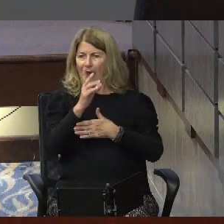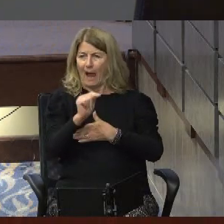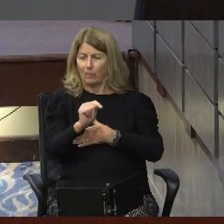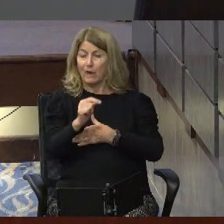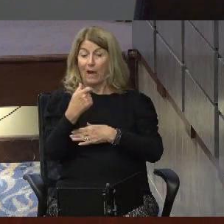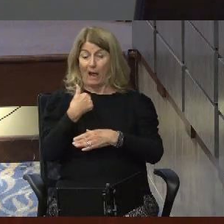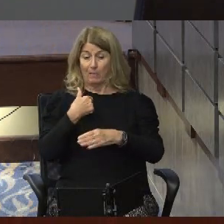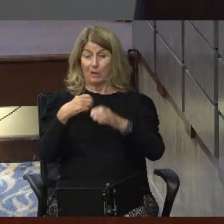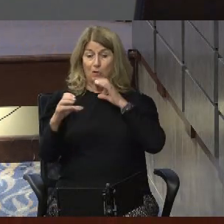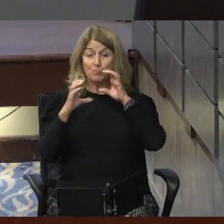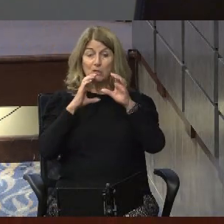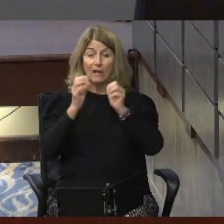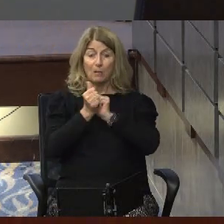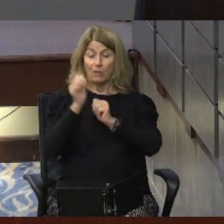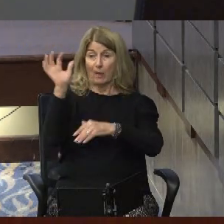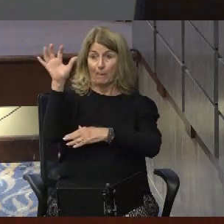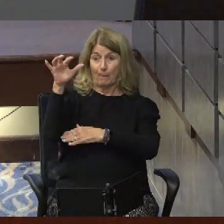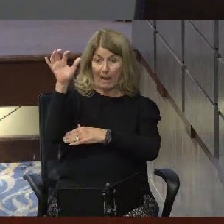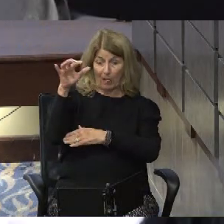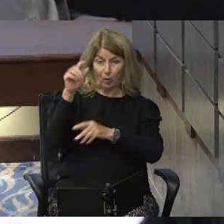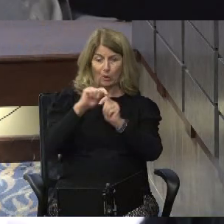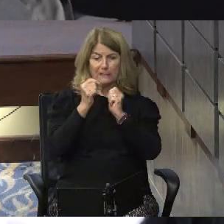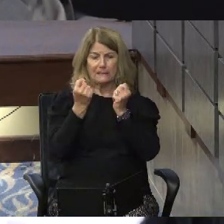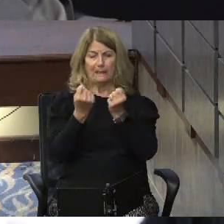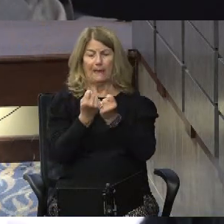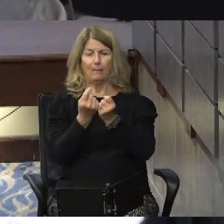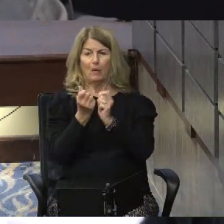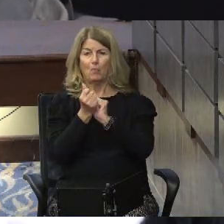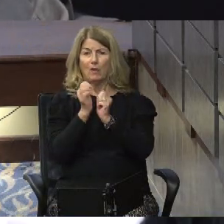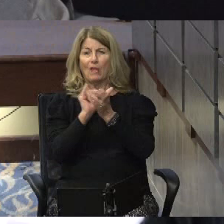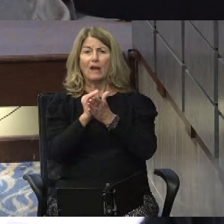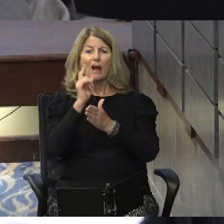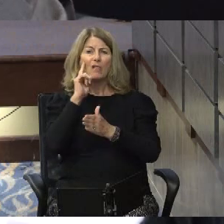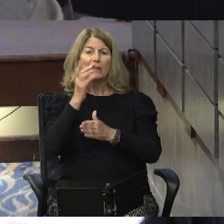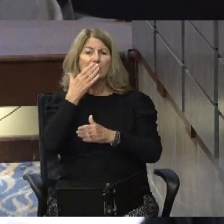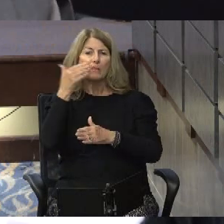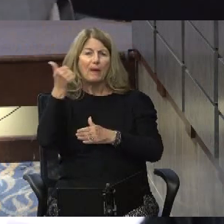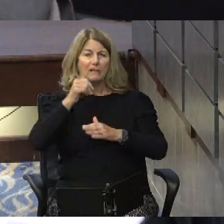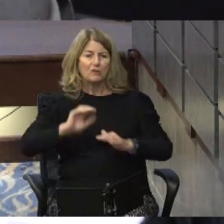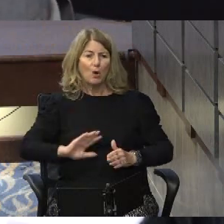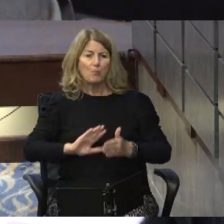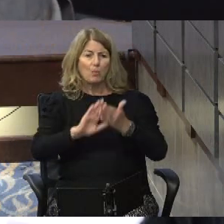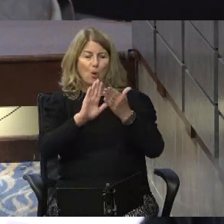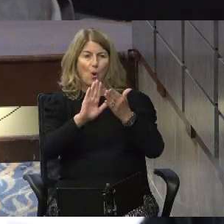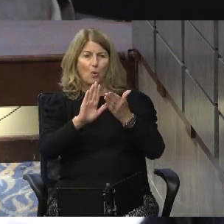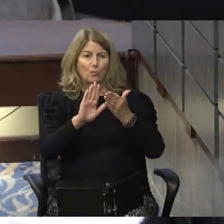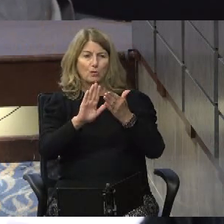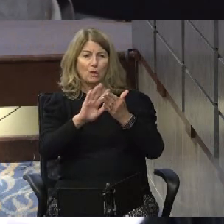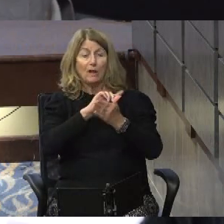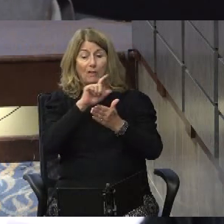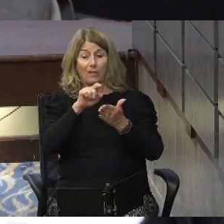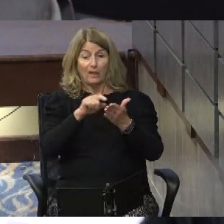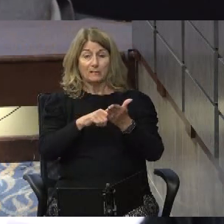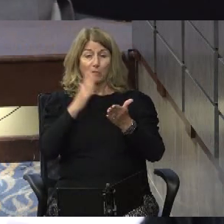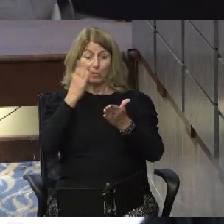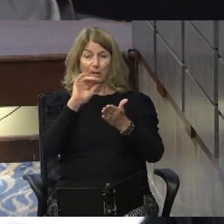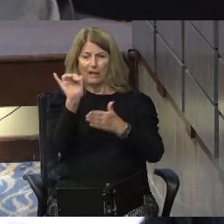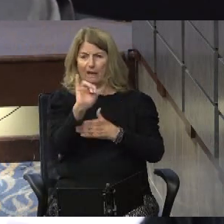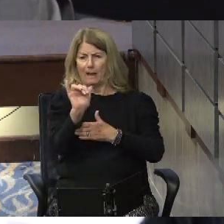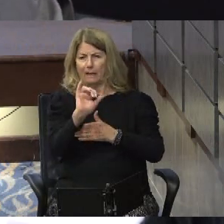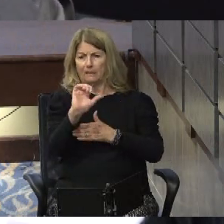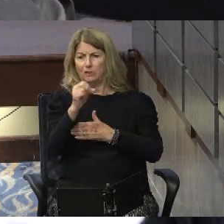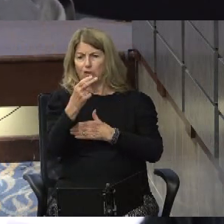communicating with the Baylor team on that. I think the best approach for us, this will be built as a shell to